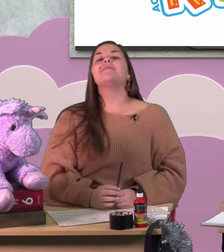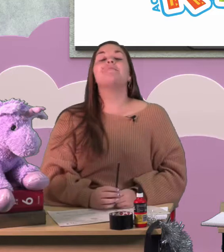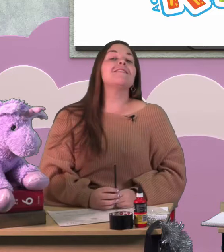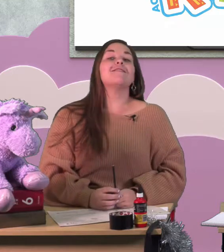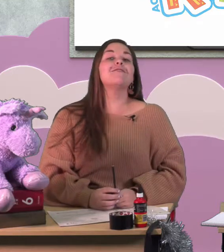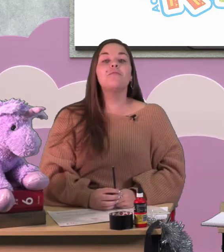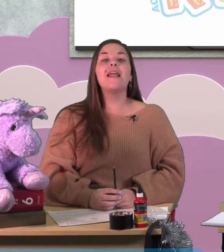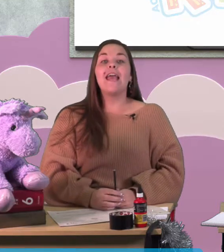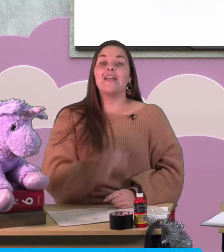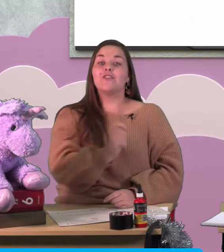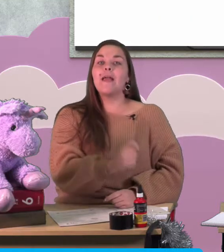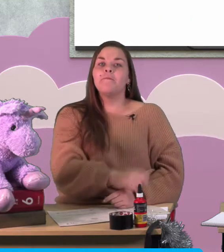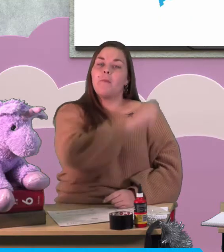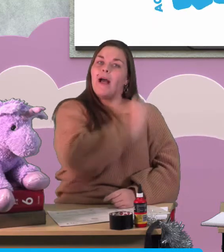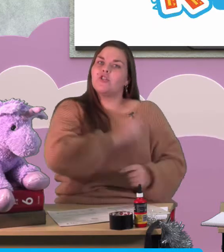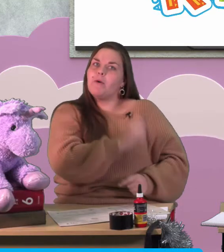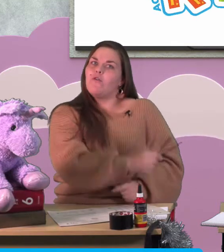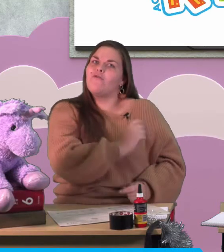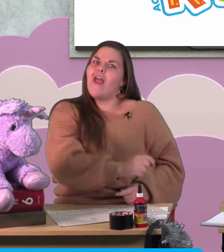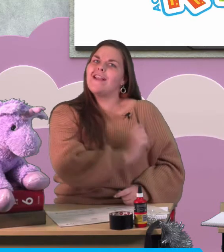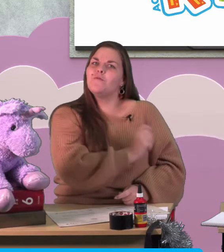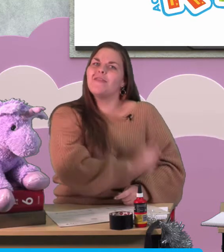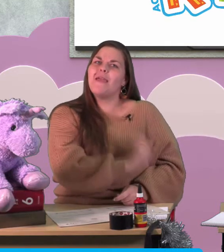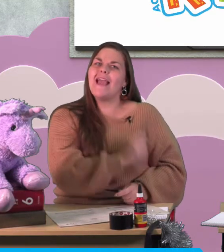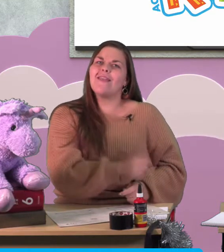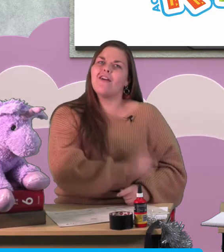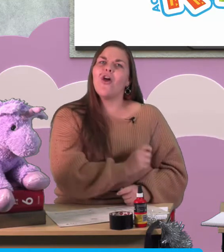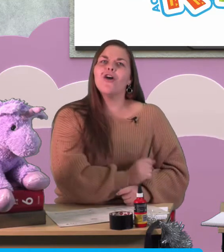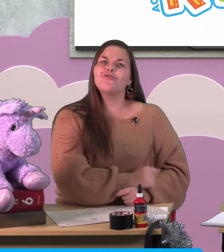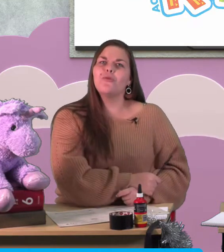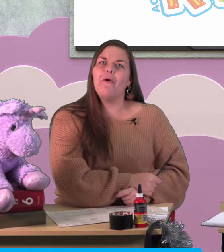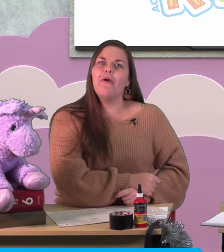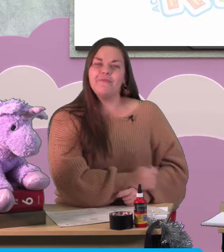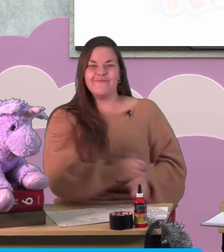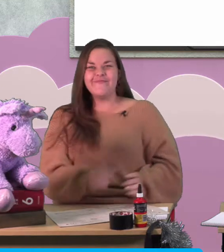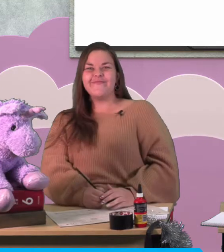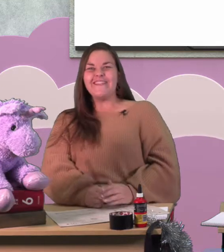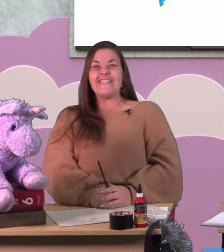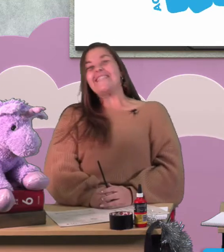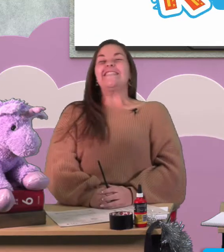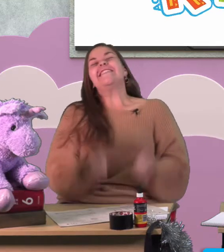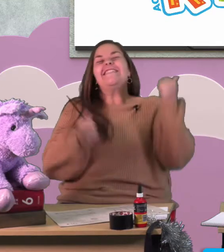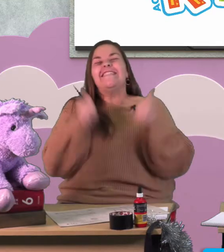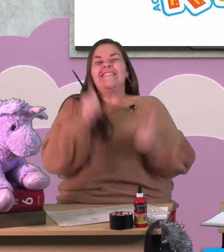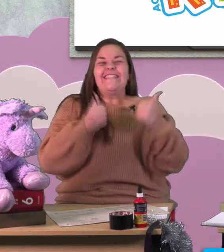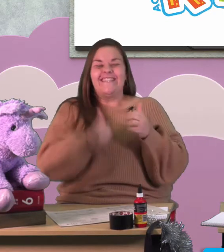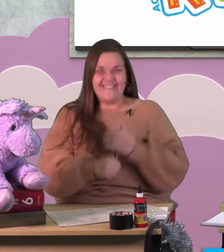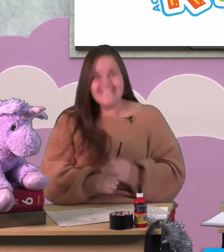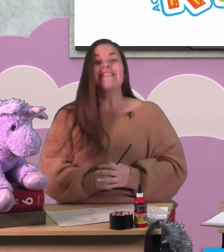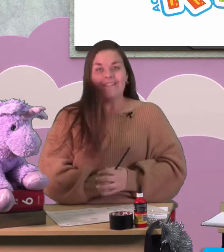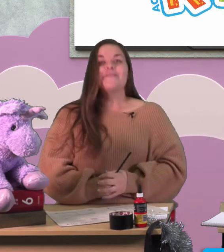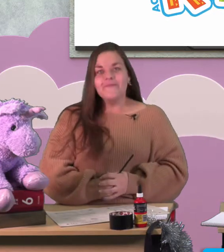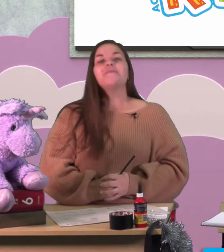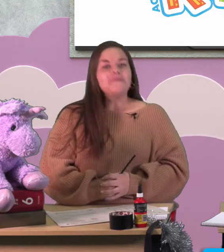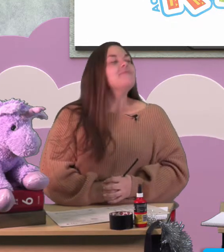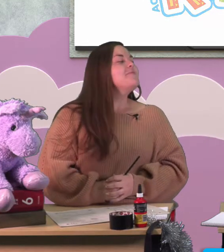My name is Marcel Sofa, and today my super cool friend is with me in the classroom. Hi friends, my name is Shanae Buerta and I'm very